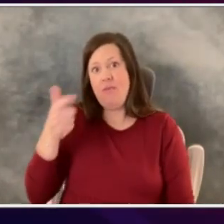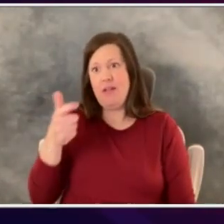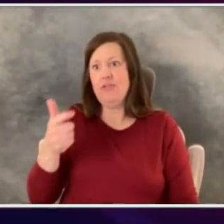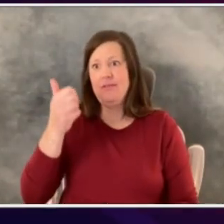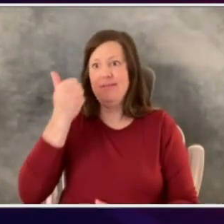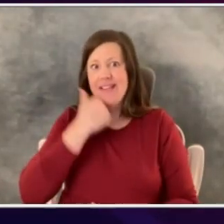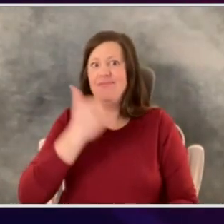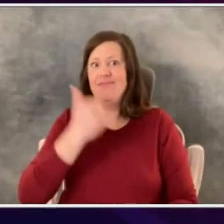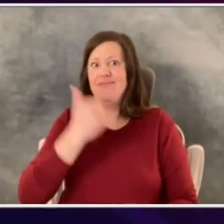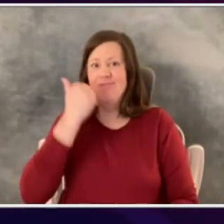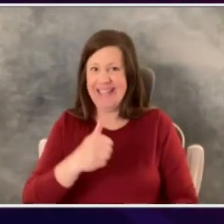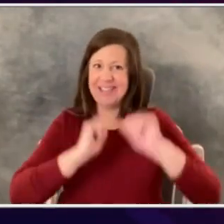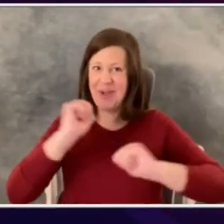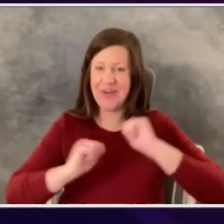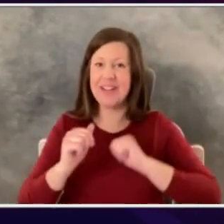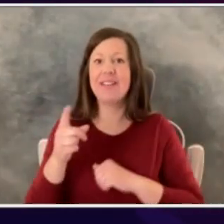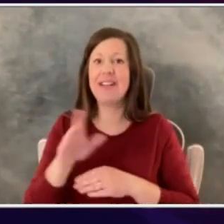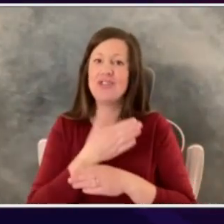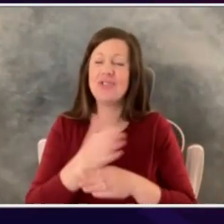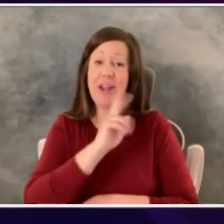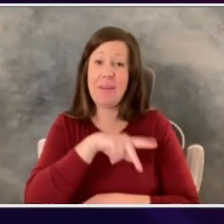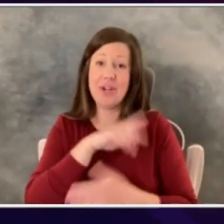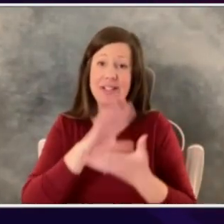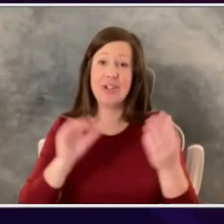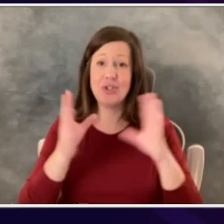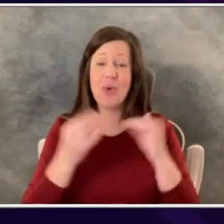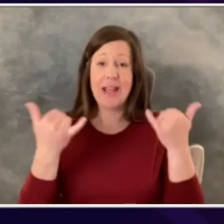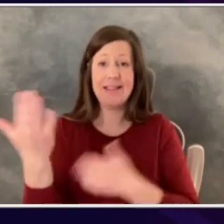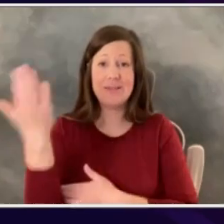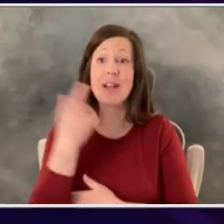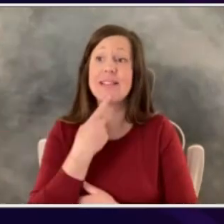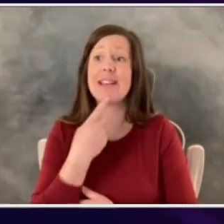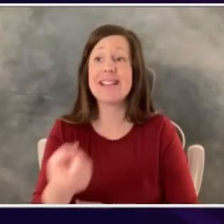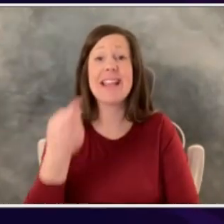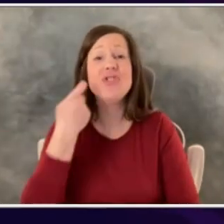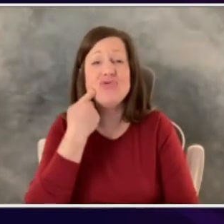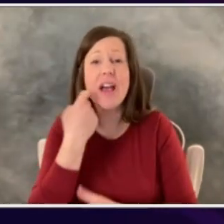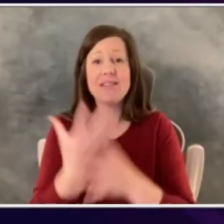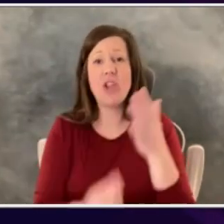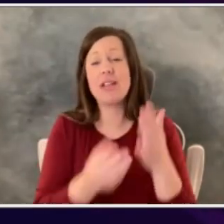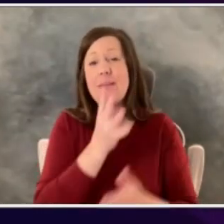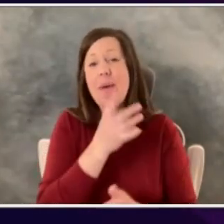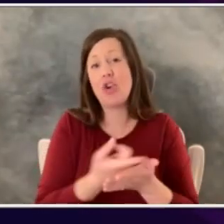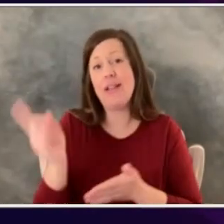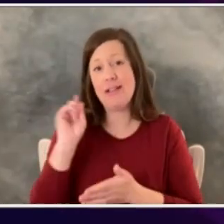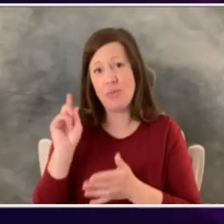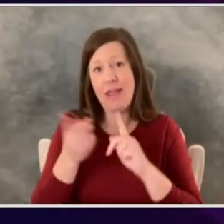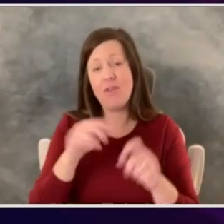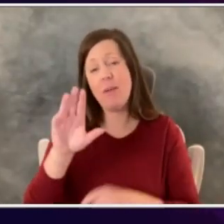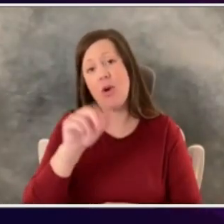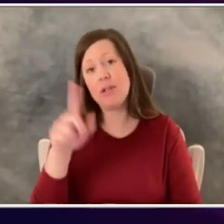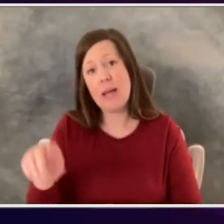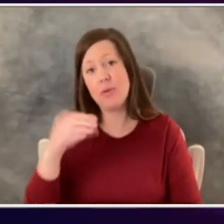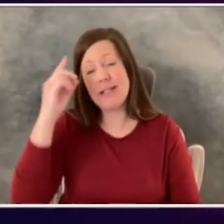your show, is sharing a really personal story with us this morning. He says he just lost his mother last week to Alzheimer's and dementia. And he